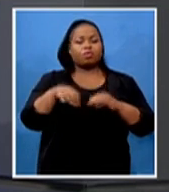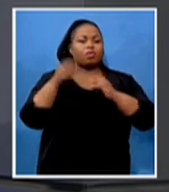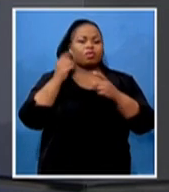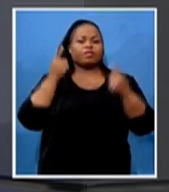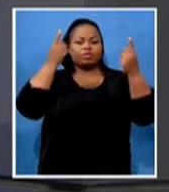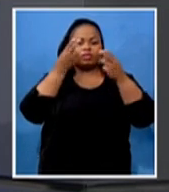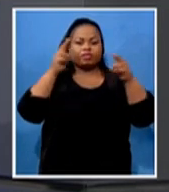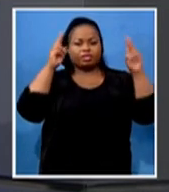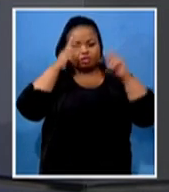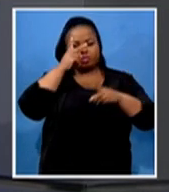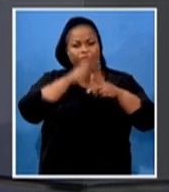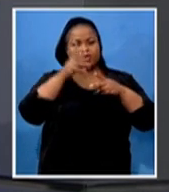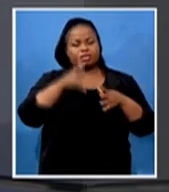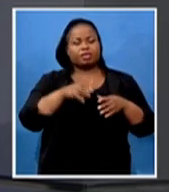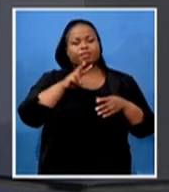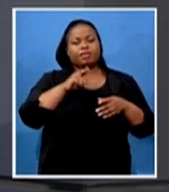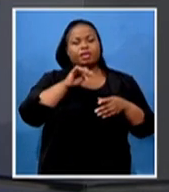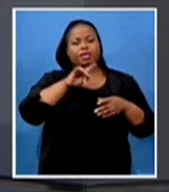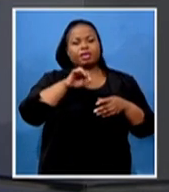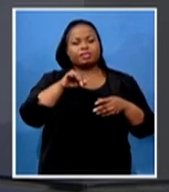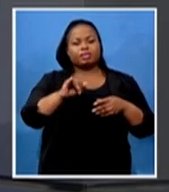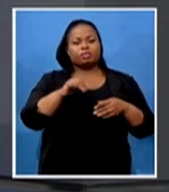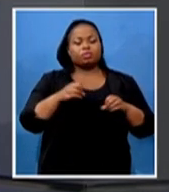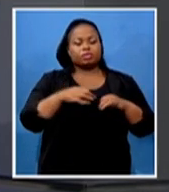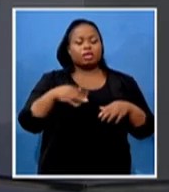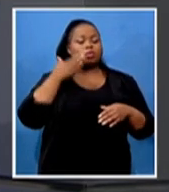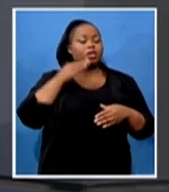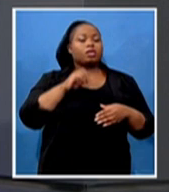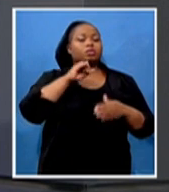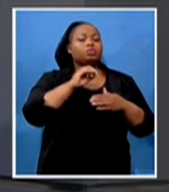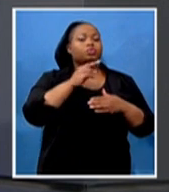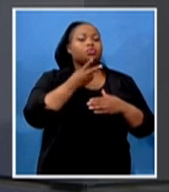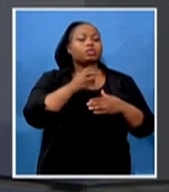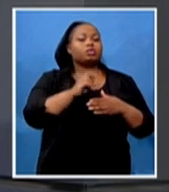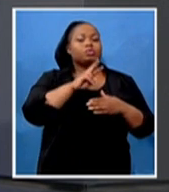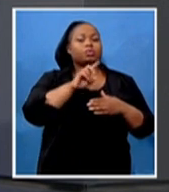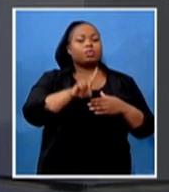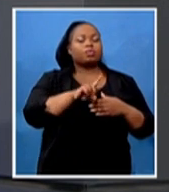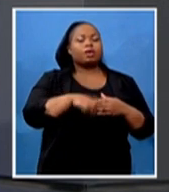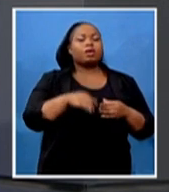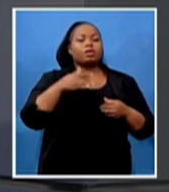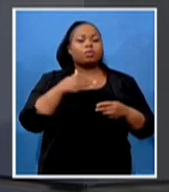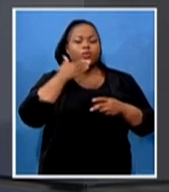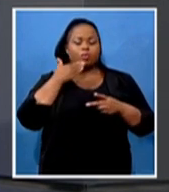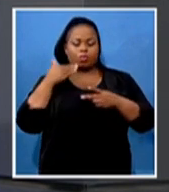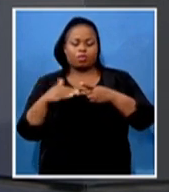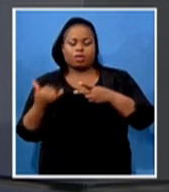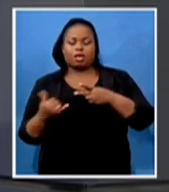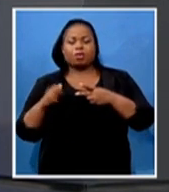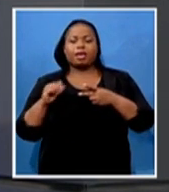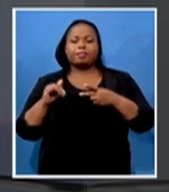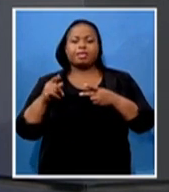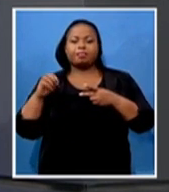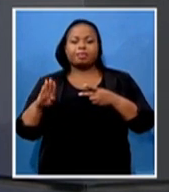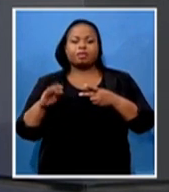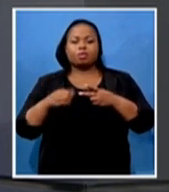January 2021 when current head Adam Habib leaves. Vilakazi, who is the current vice-principal and vice-chancellor, joins us